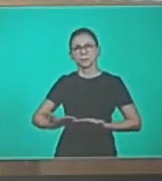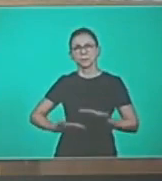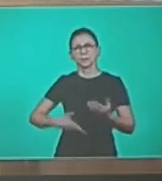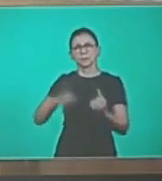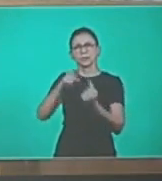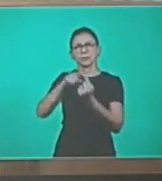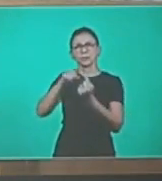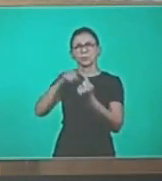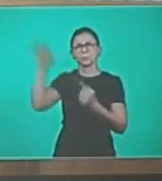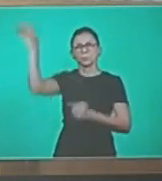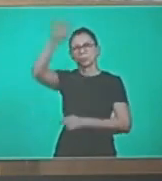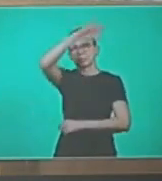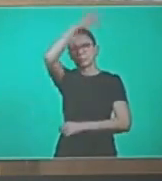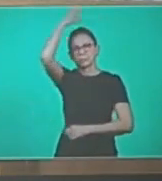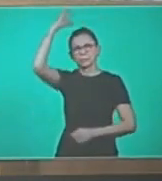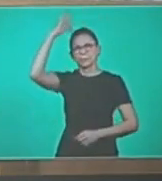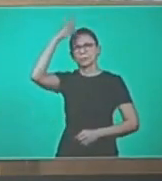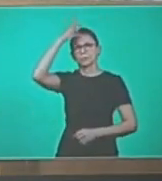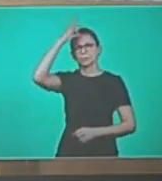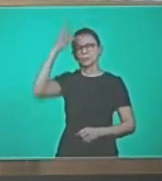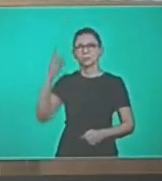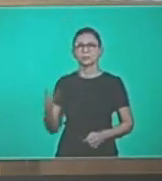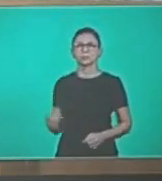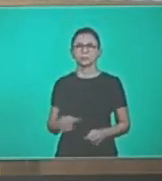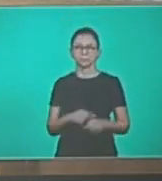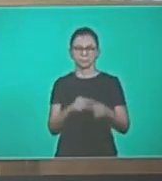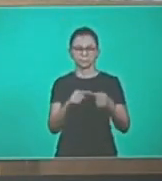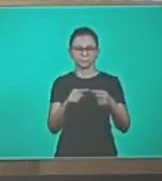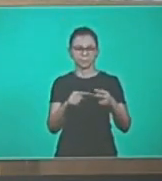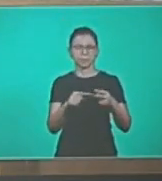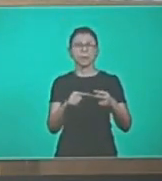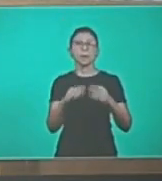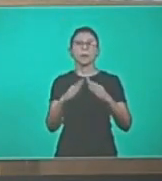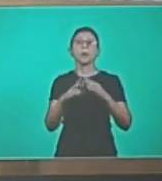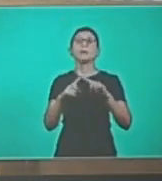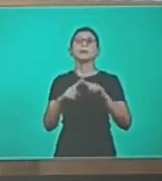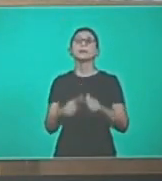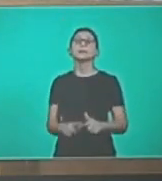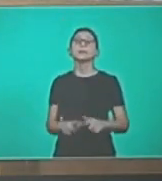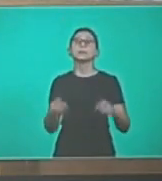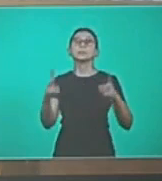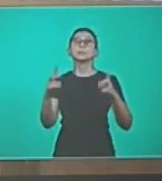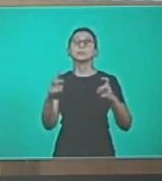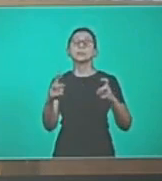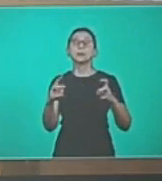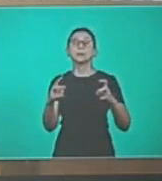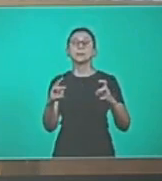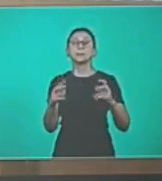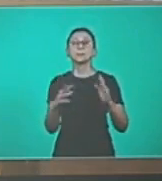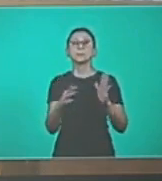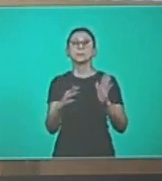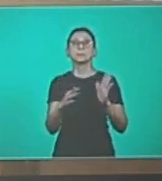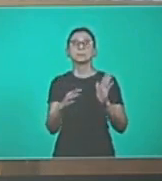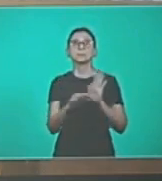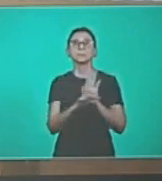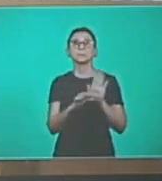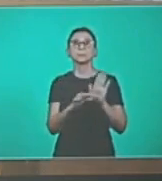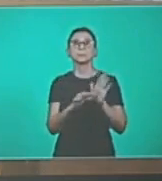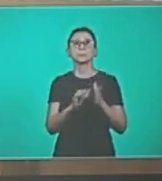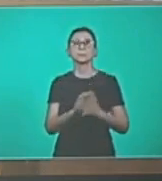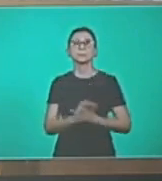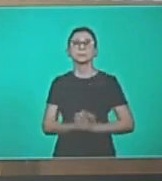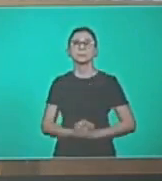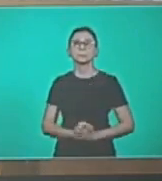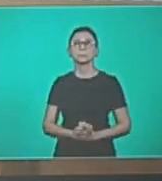make the payment. The time for the closing. And for the 11th hour. Who is